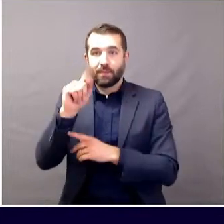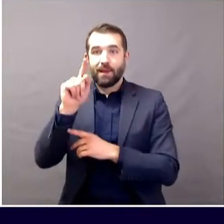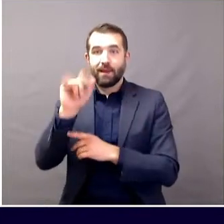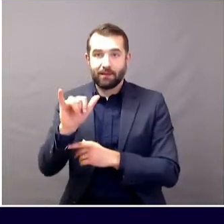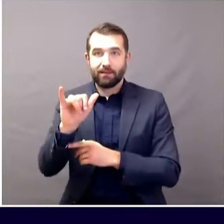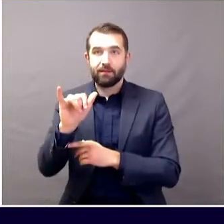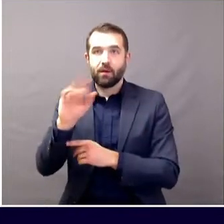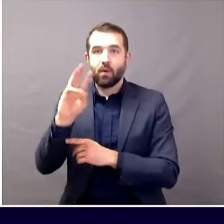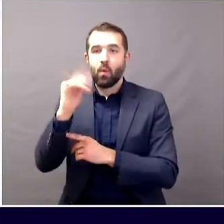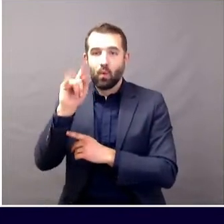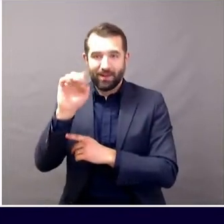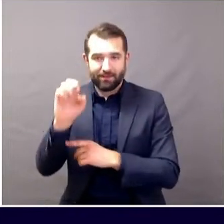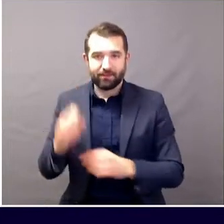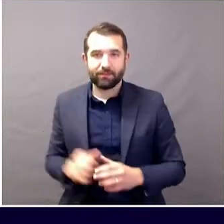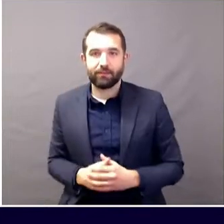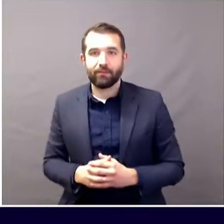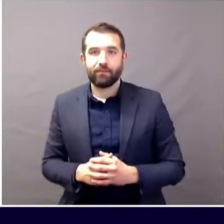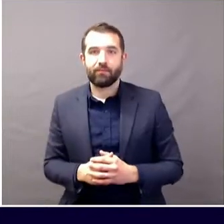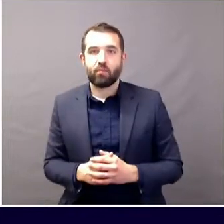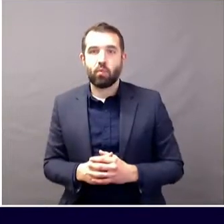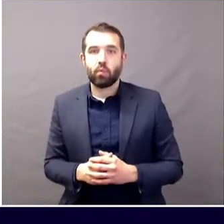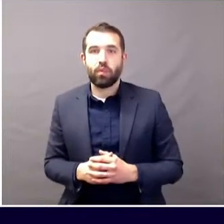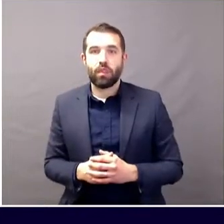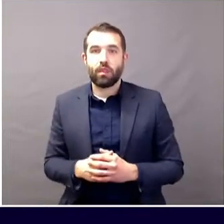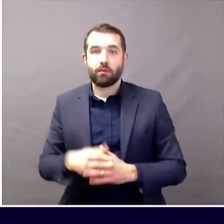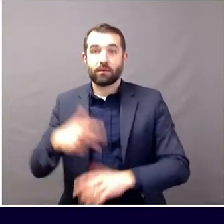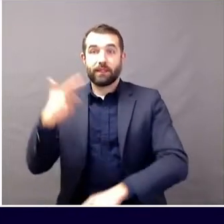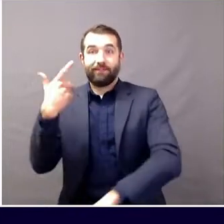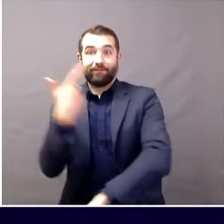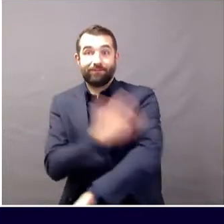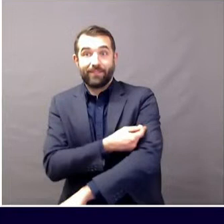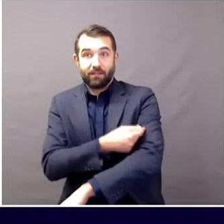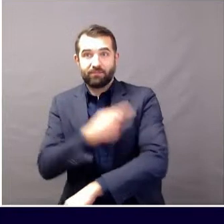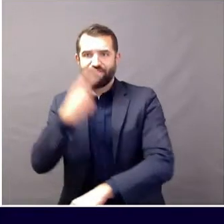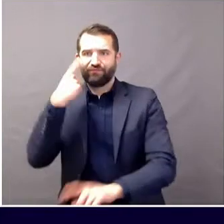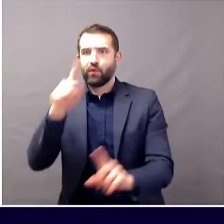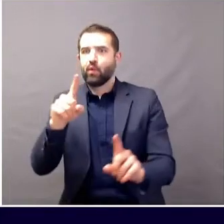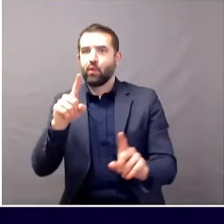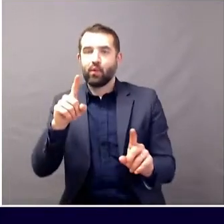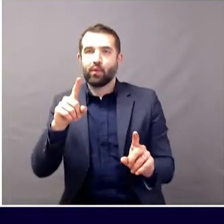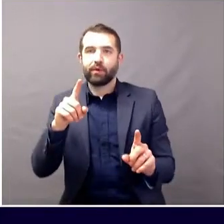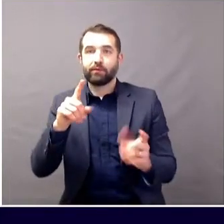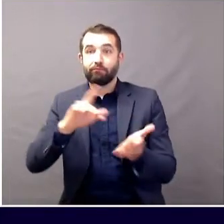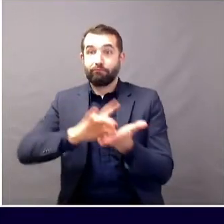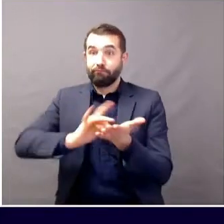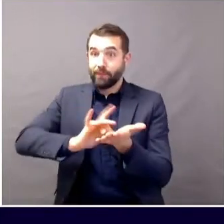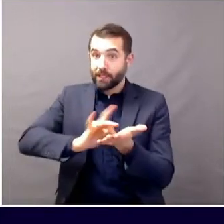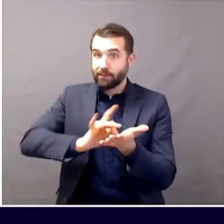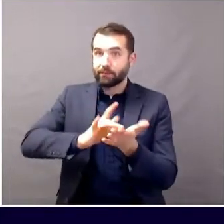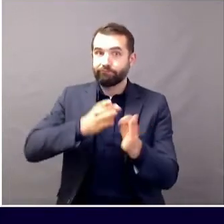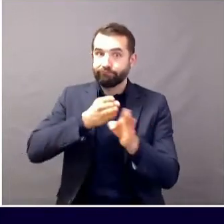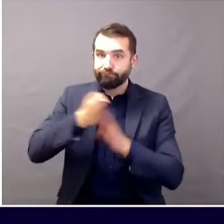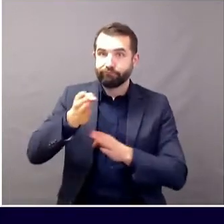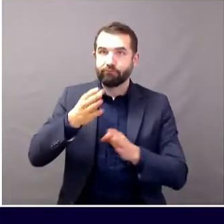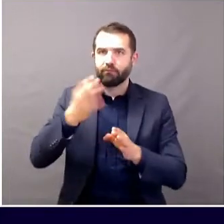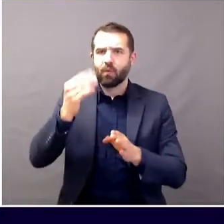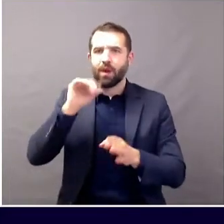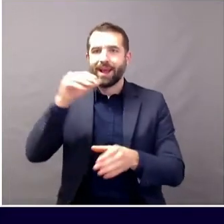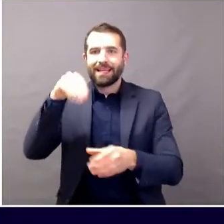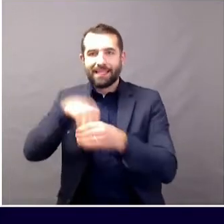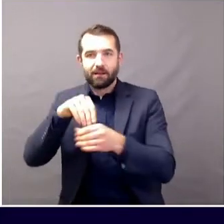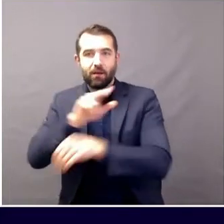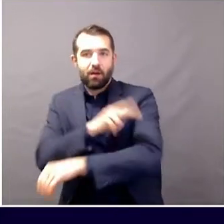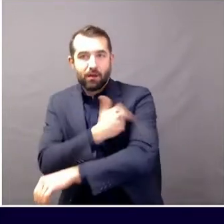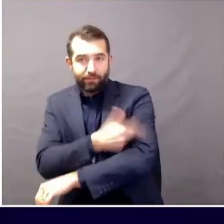of the vaccinations for providers who work outside of hospital systems, understanding that you're hampered by a limited supply of doses and a lack of